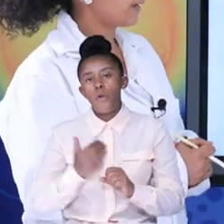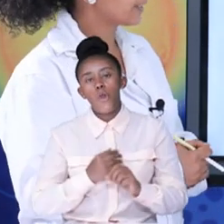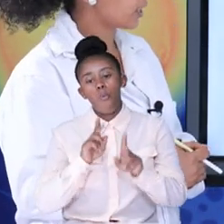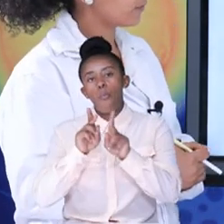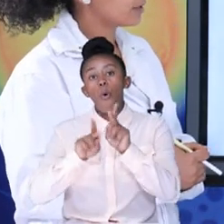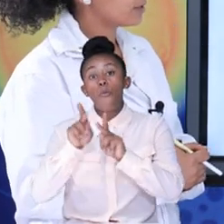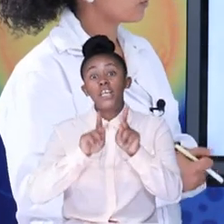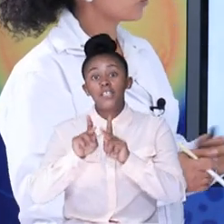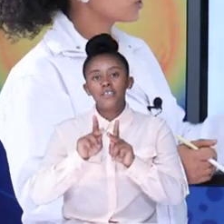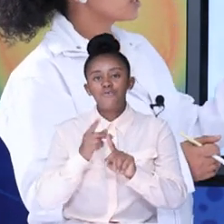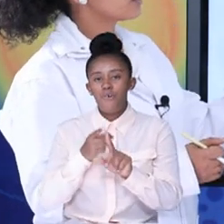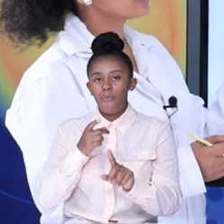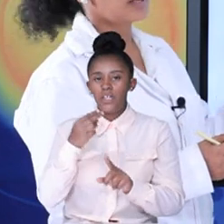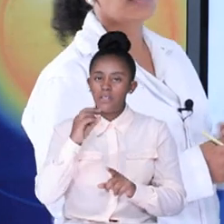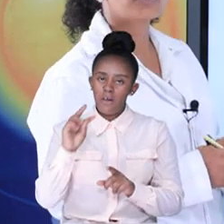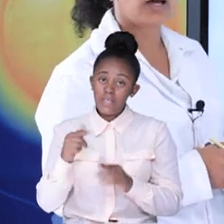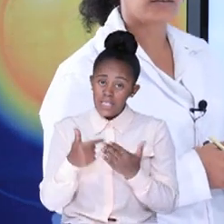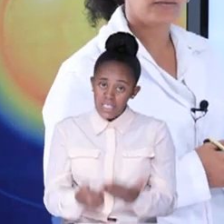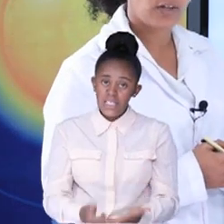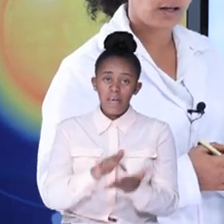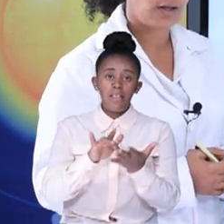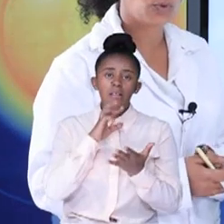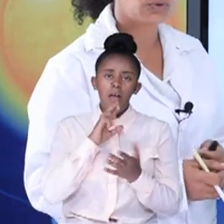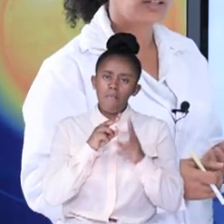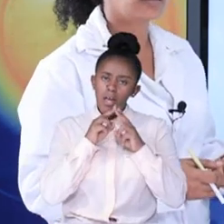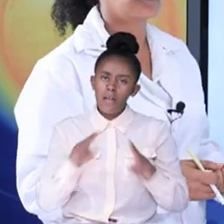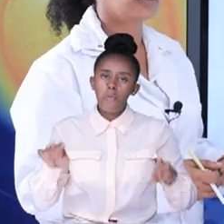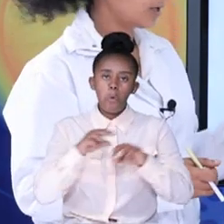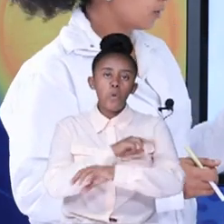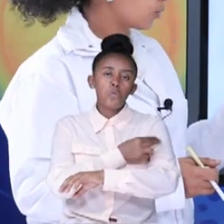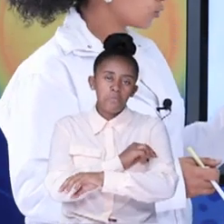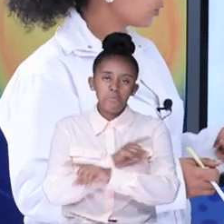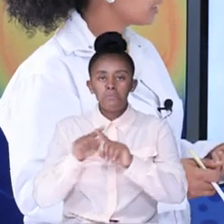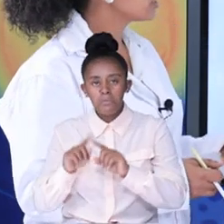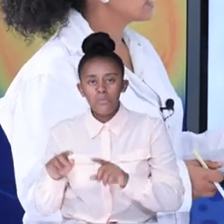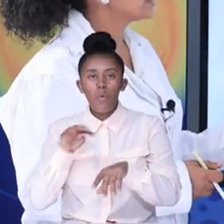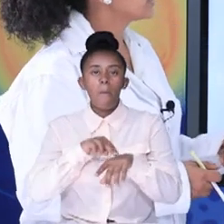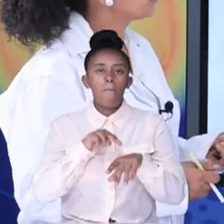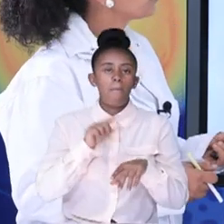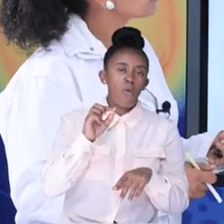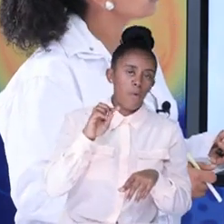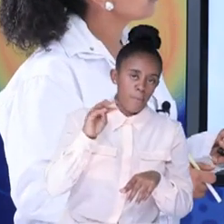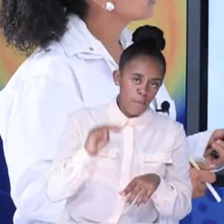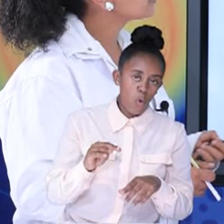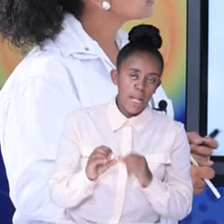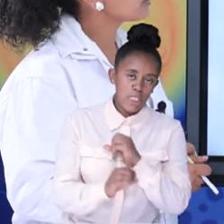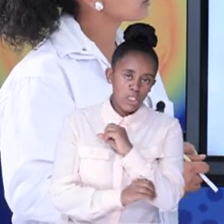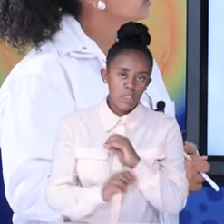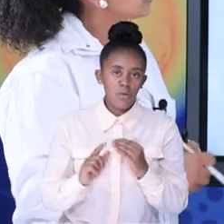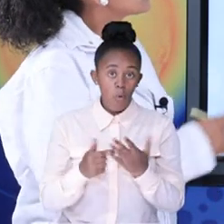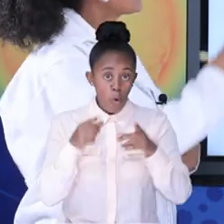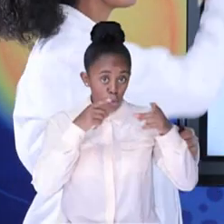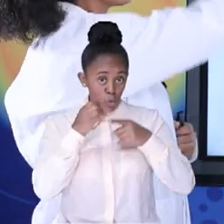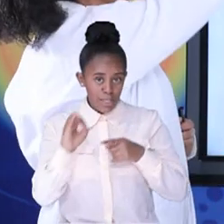from HIV. Therefore, these centers are very important in controlling the